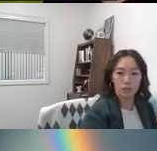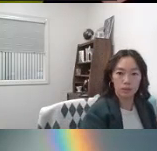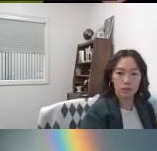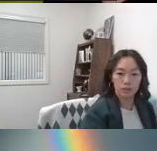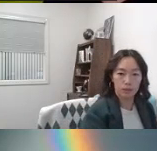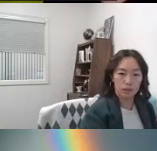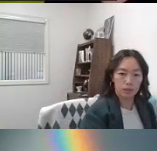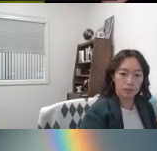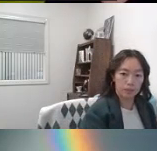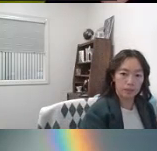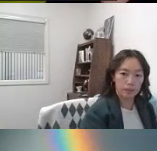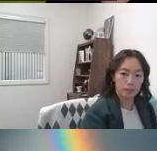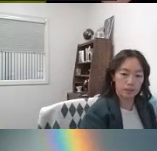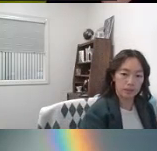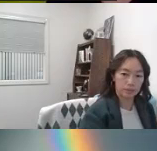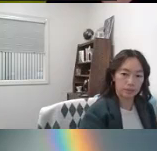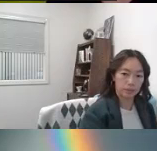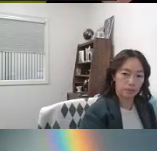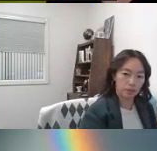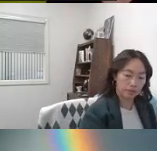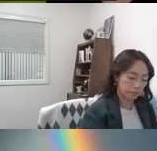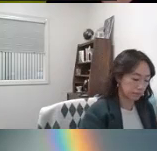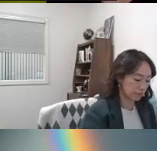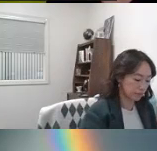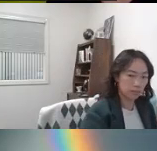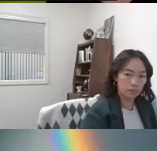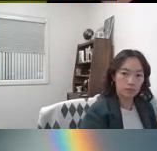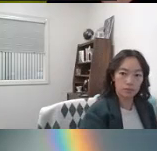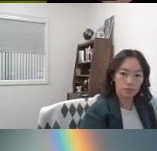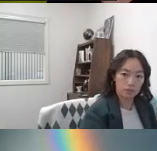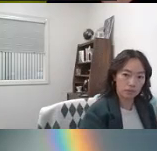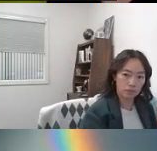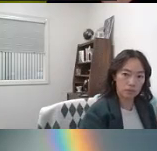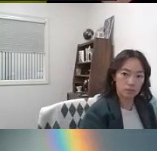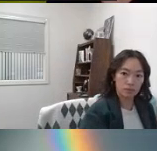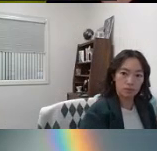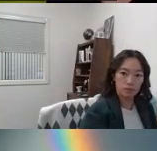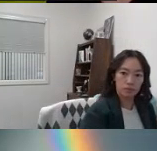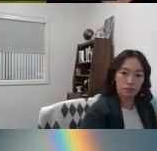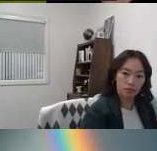And we cannot hear you at the moment, so please make sure that you select unmute.